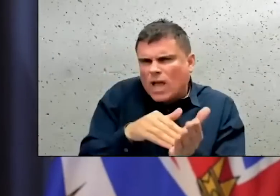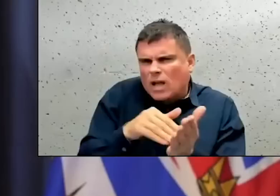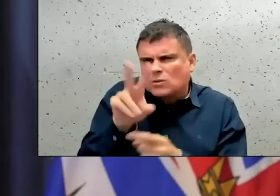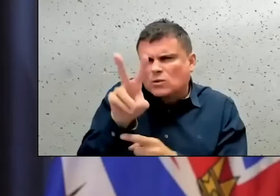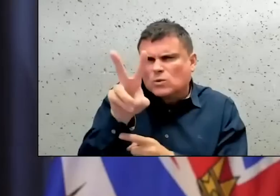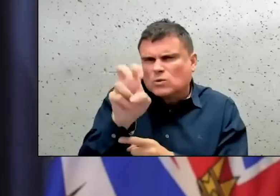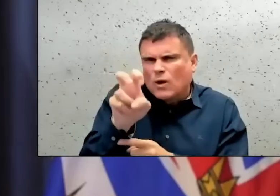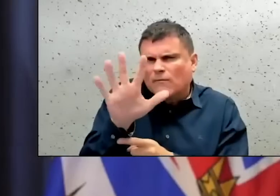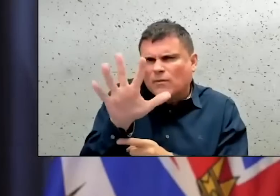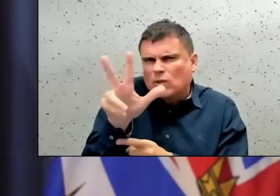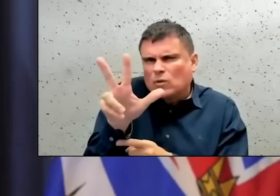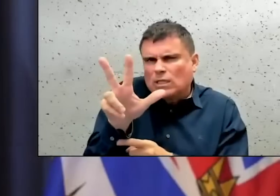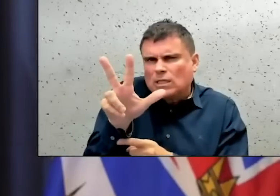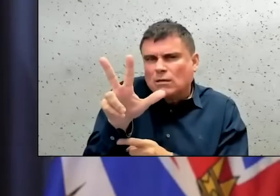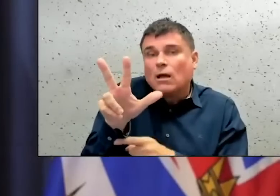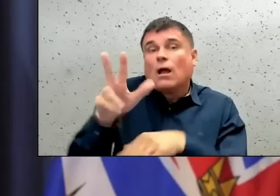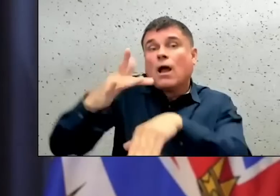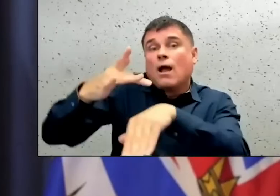are